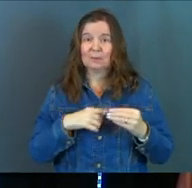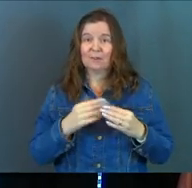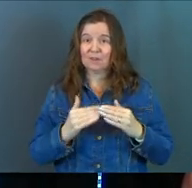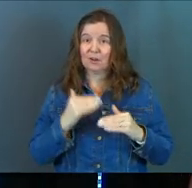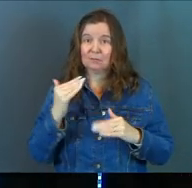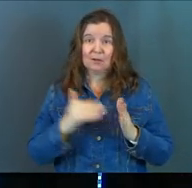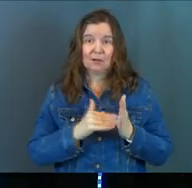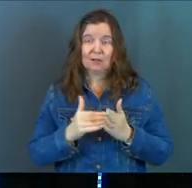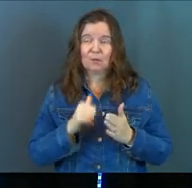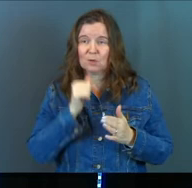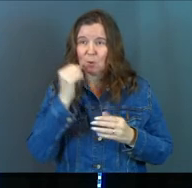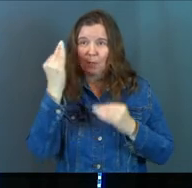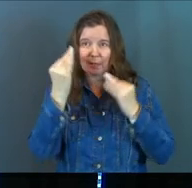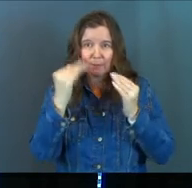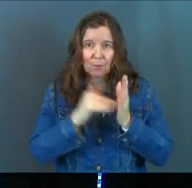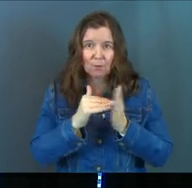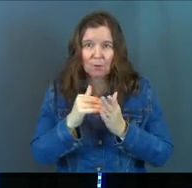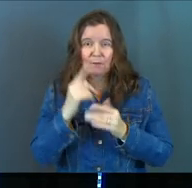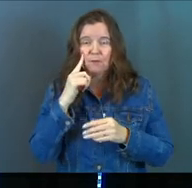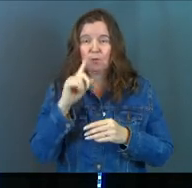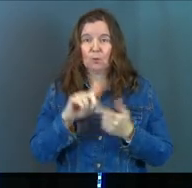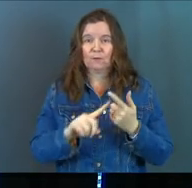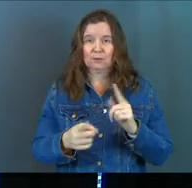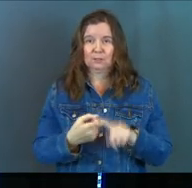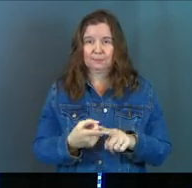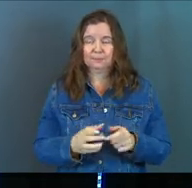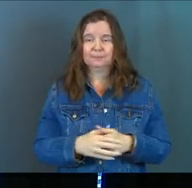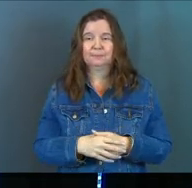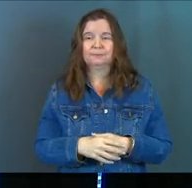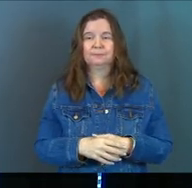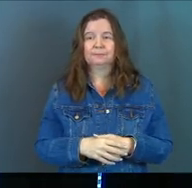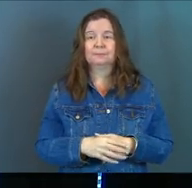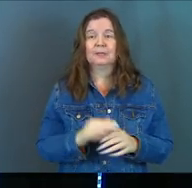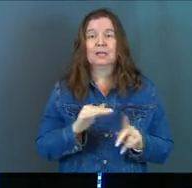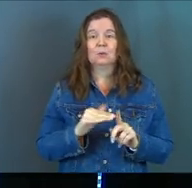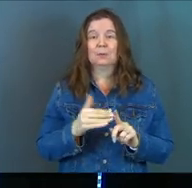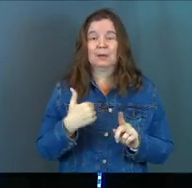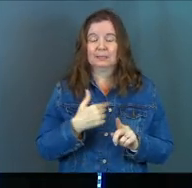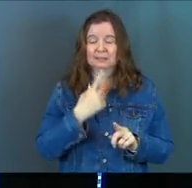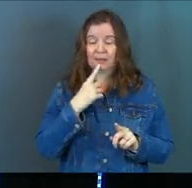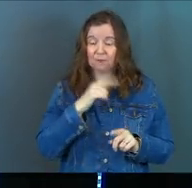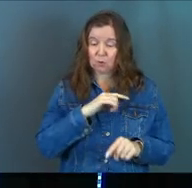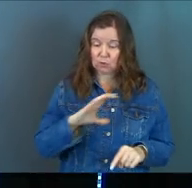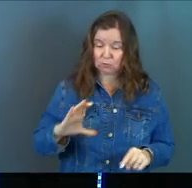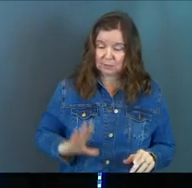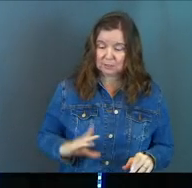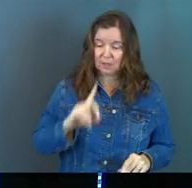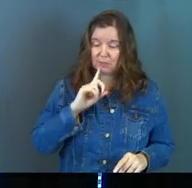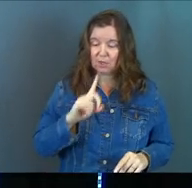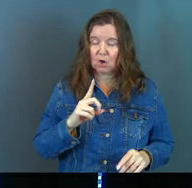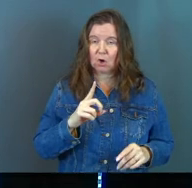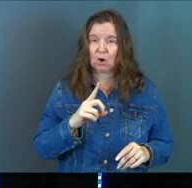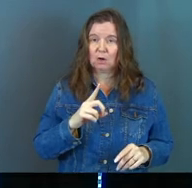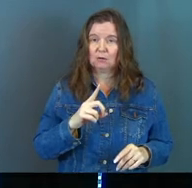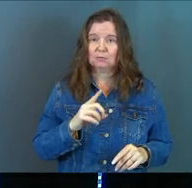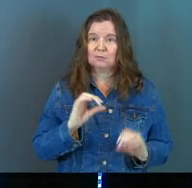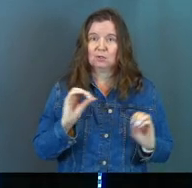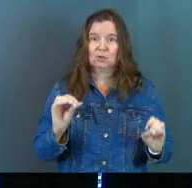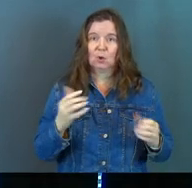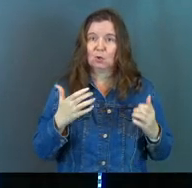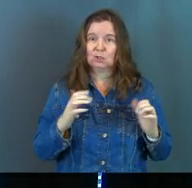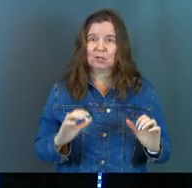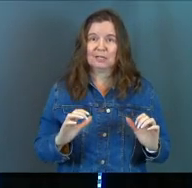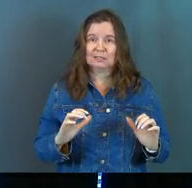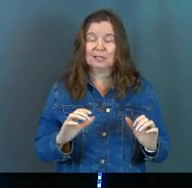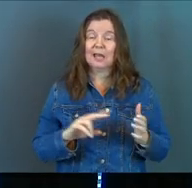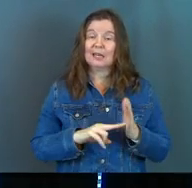very much and we don't think about very much when it comes to friendship. He reminds us, he says, for a Christian, there are, strictly speaking, no